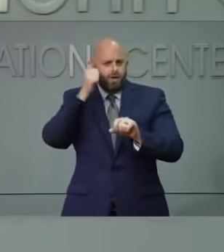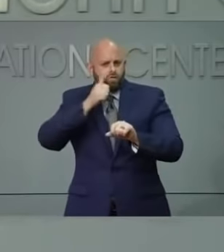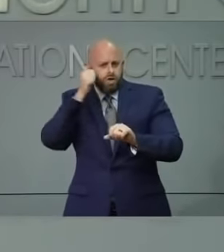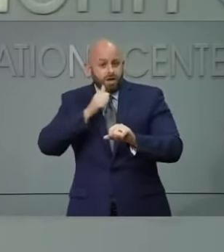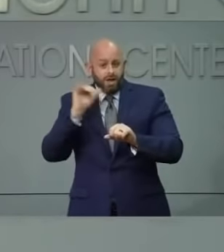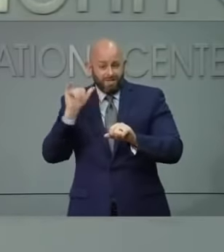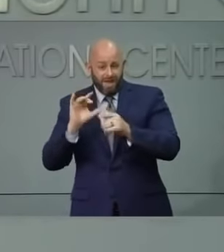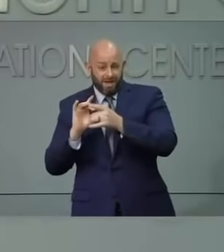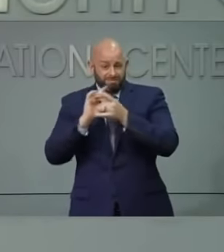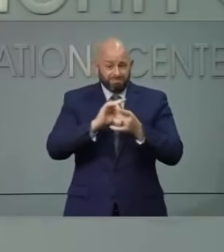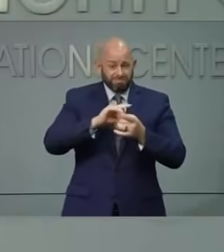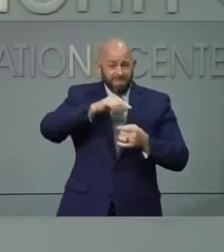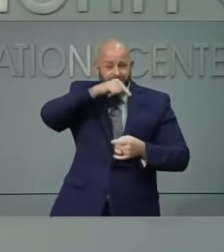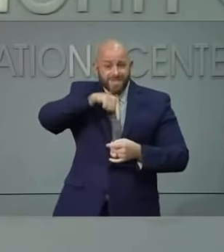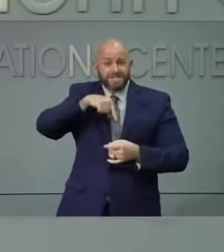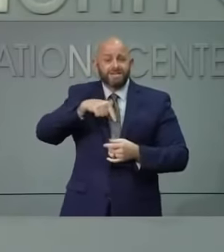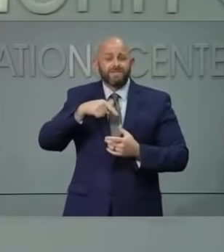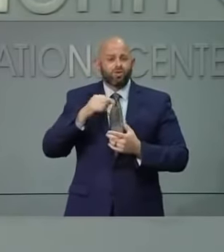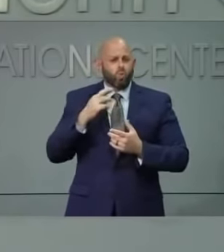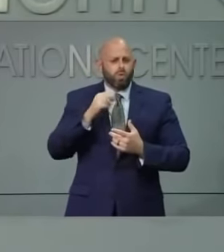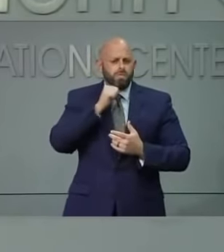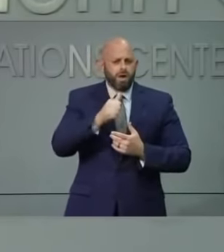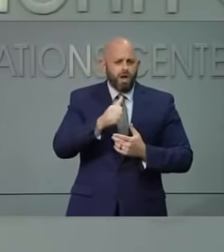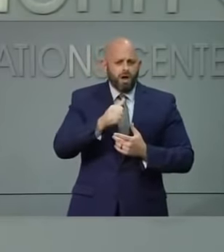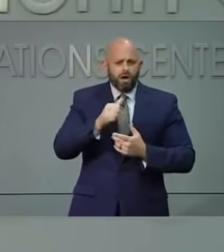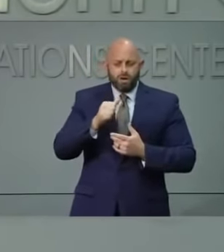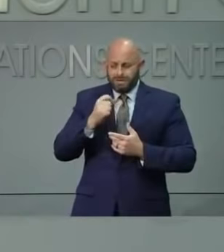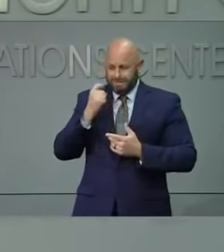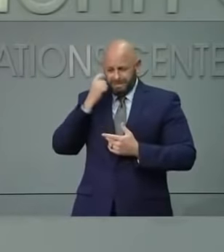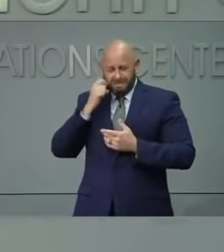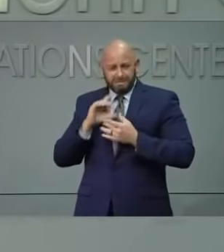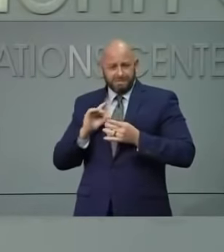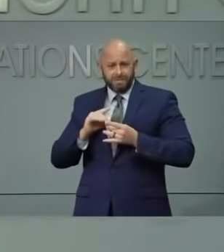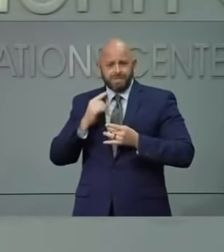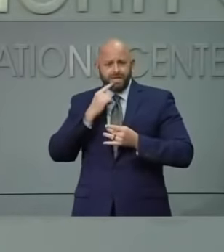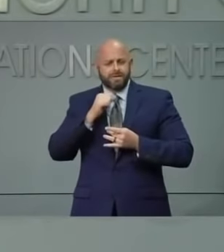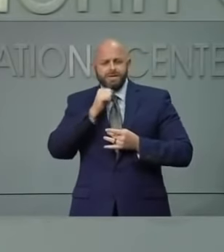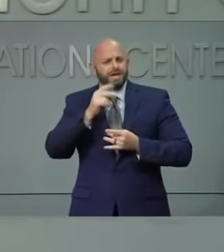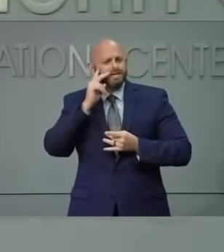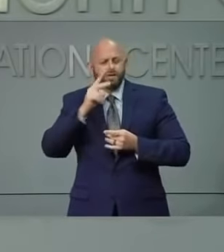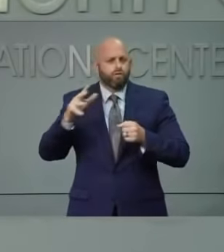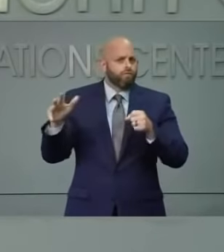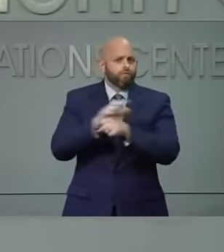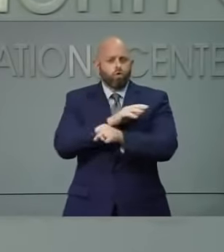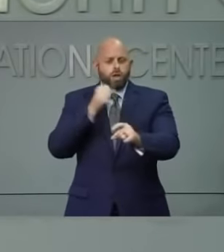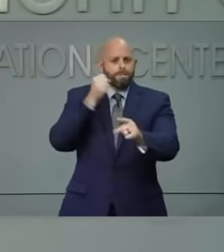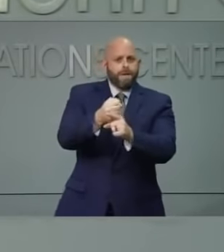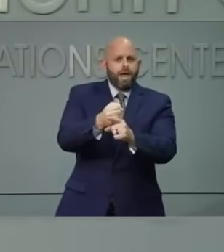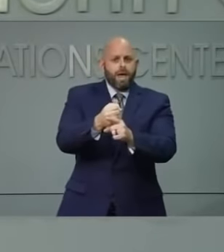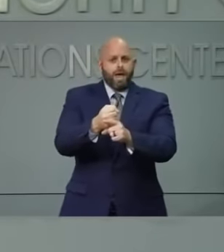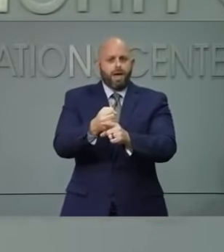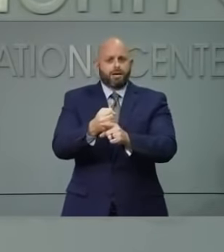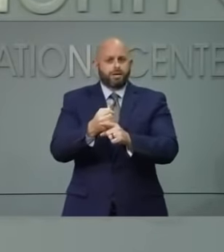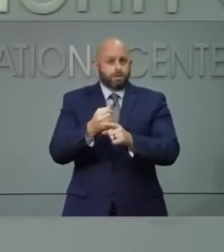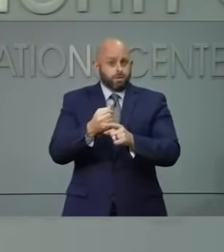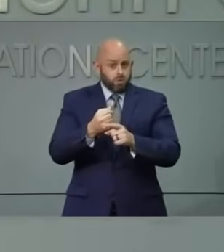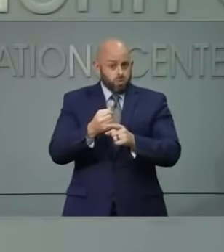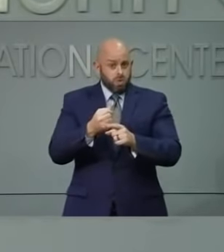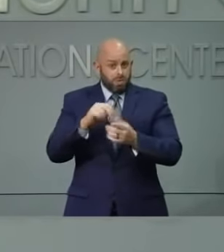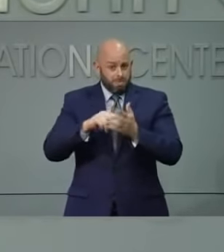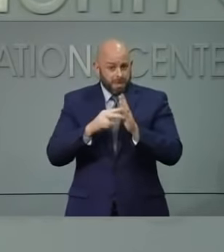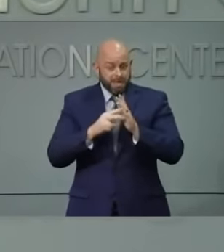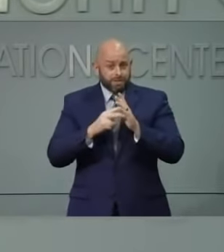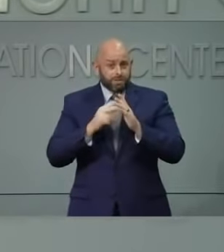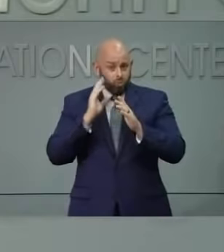Or if we're seeing numbers at that point, you're saying we're still not seeing the full impact of gatherings from Thanksgiving. How much higher are you anticipating the cases going